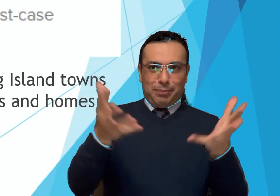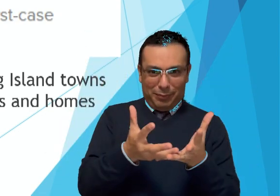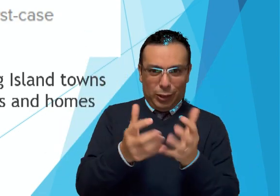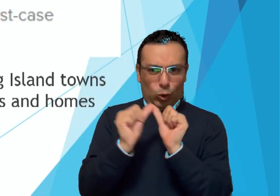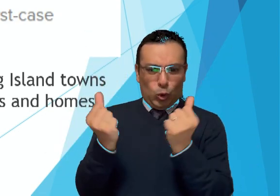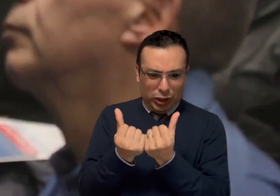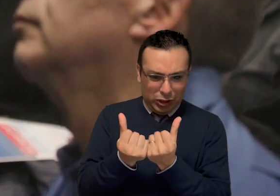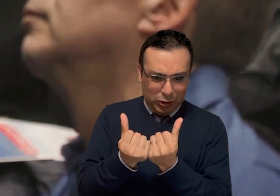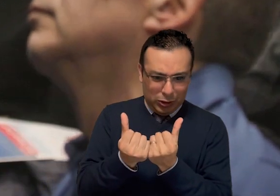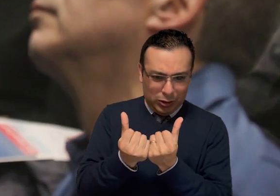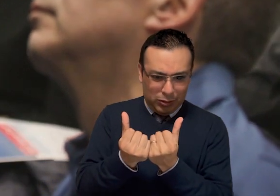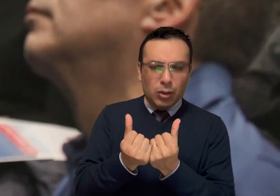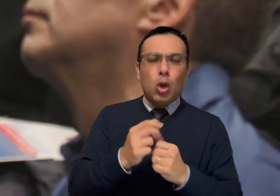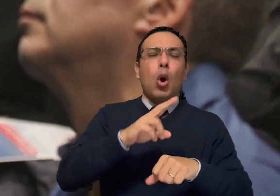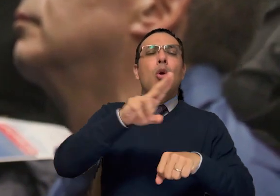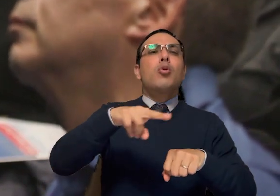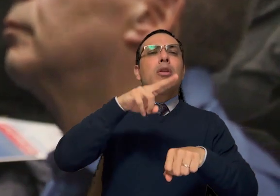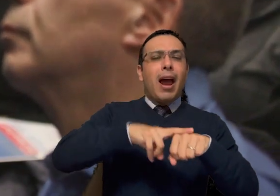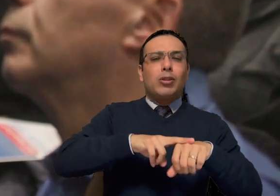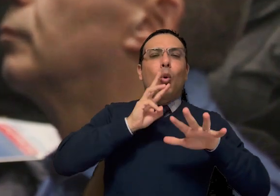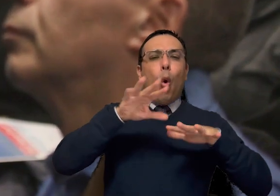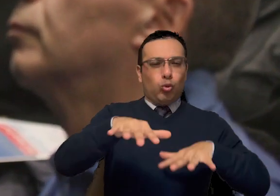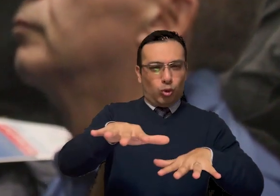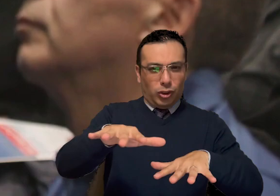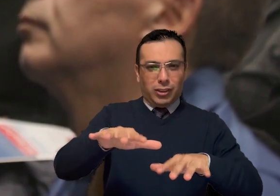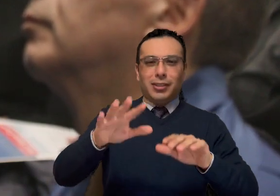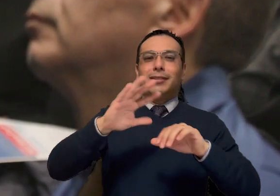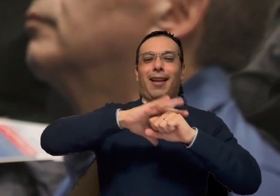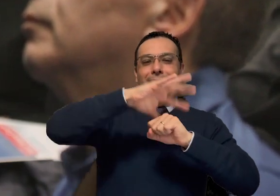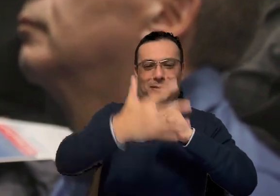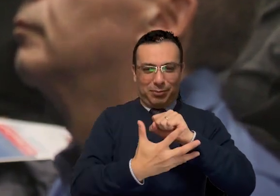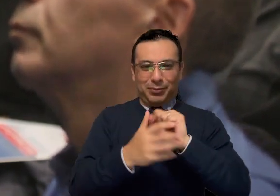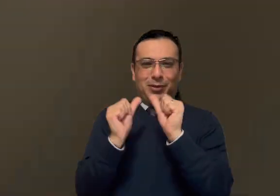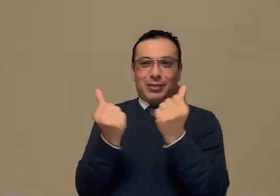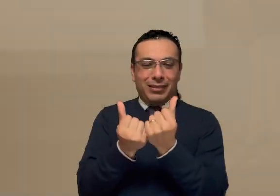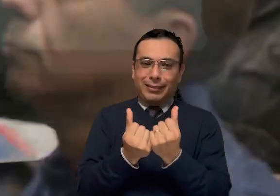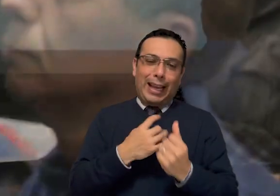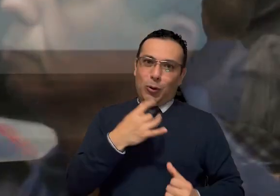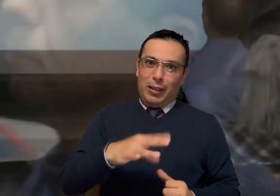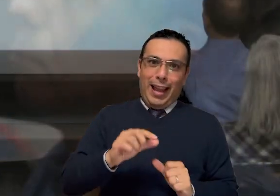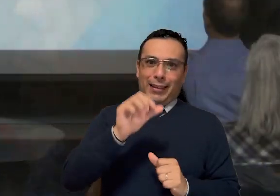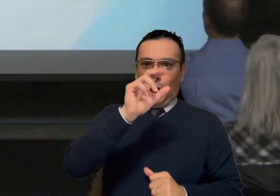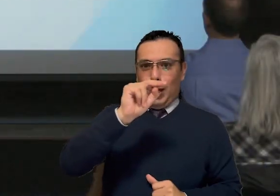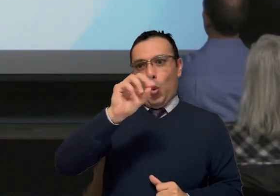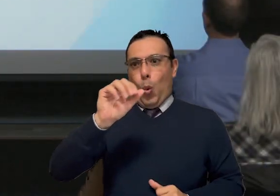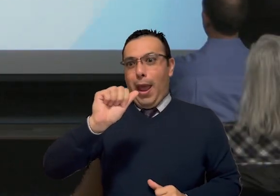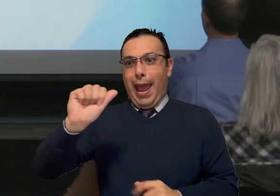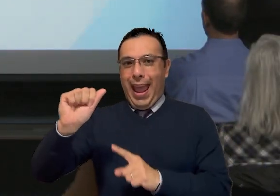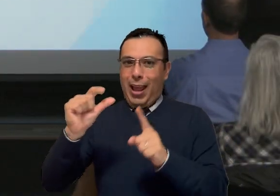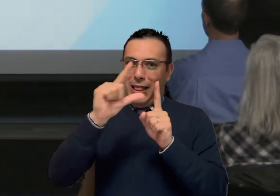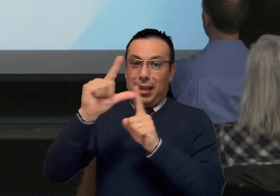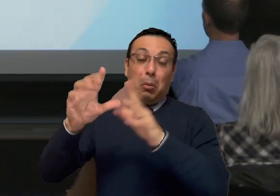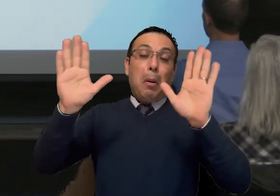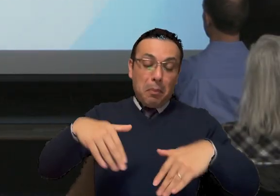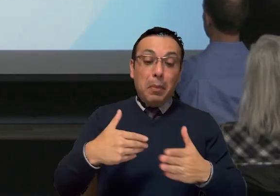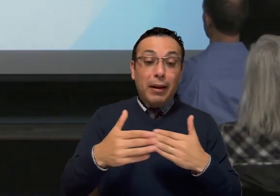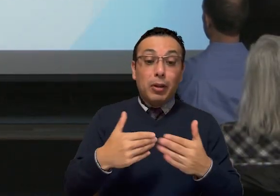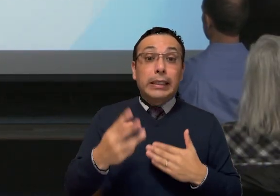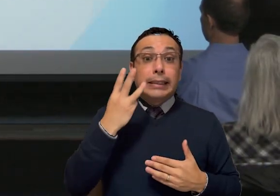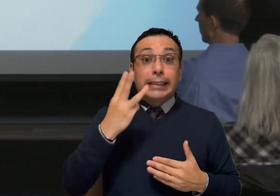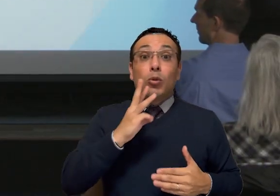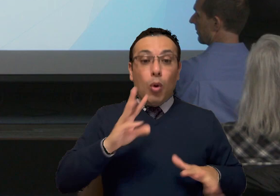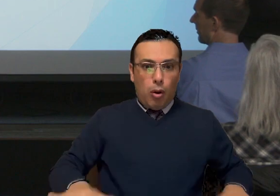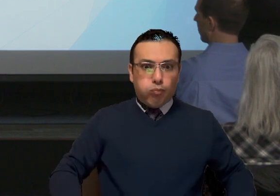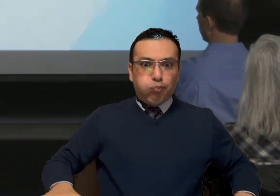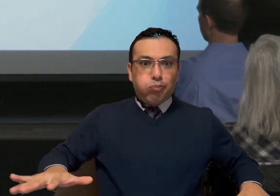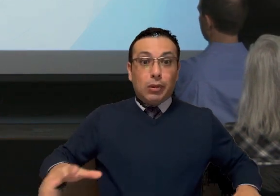acronym. But this is the worst case scenario for flooding as time goes on with sea level rise. You can see